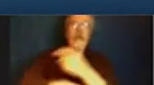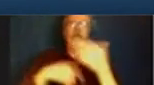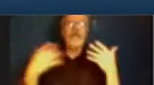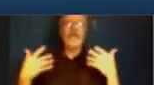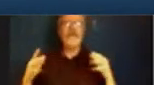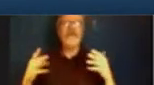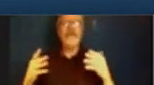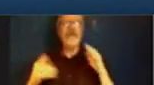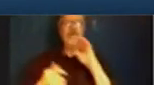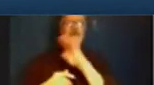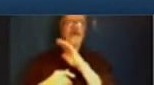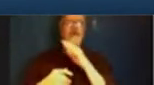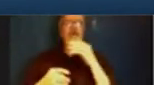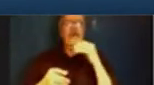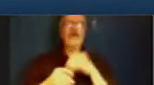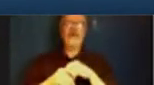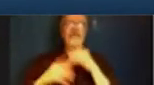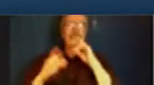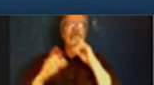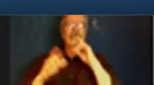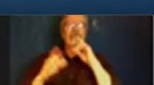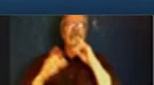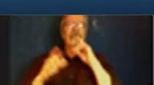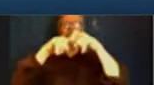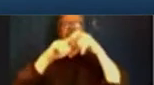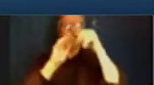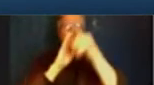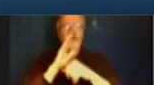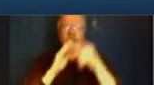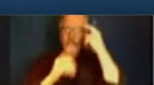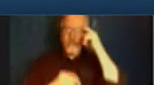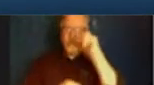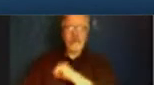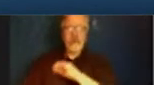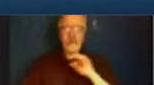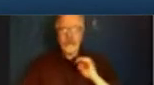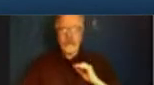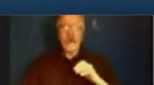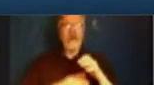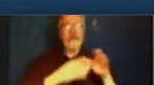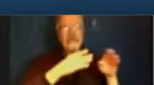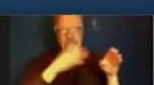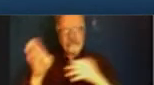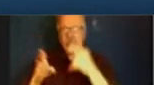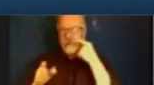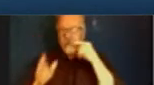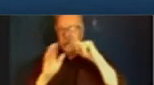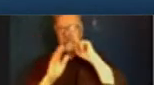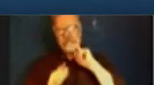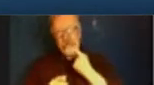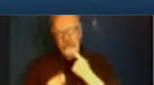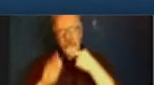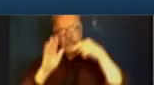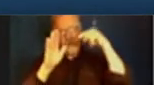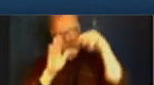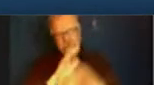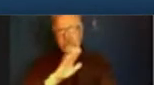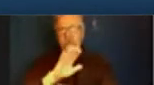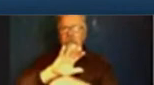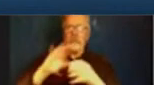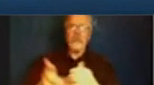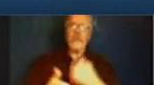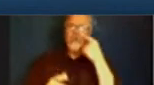staff available for necessary operations, including COVID. As far as the staffing shortages,